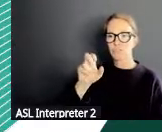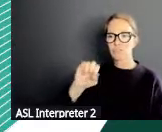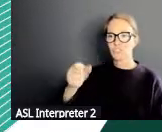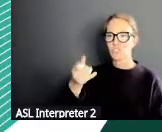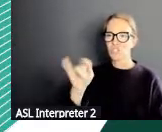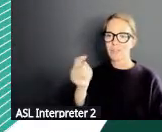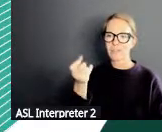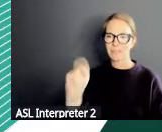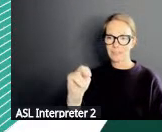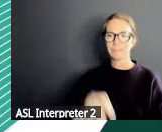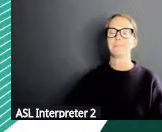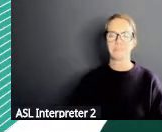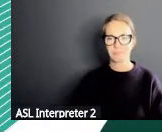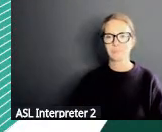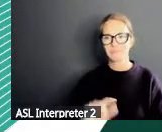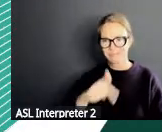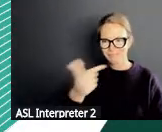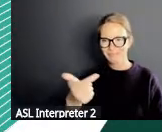speaker.